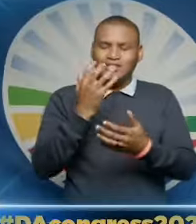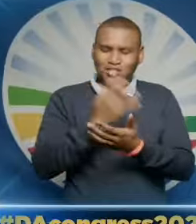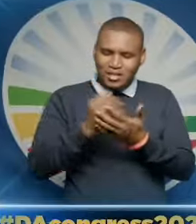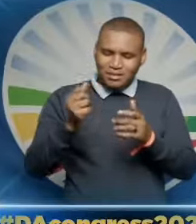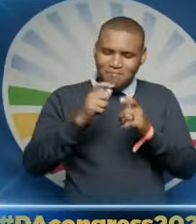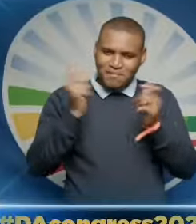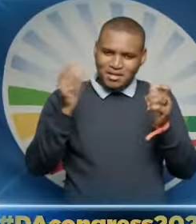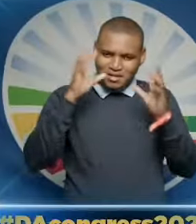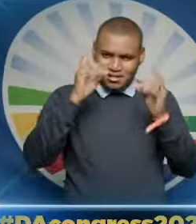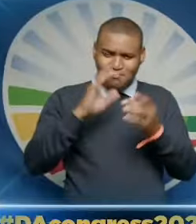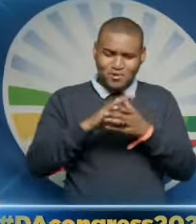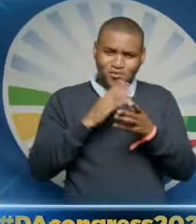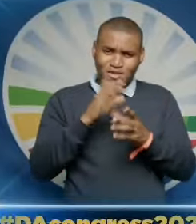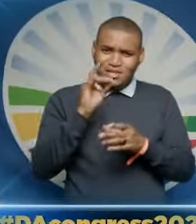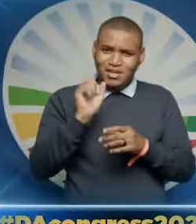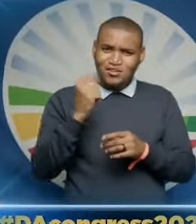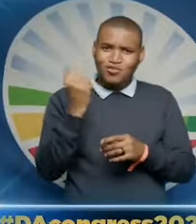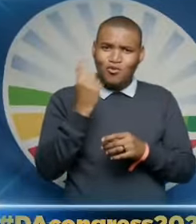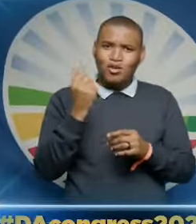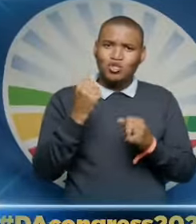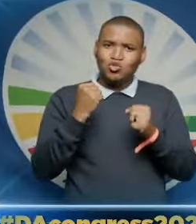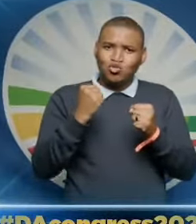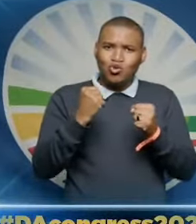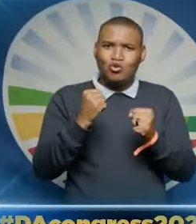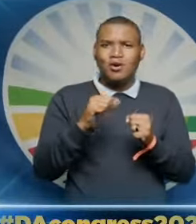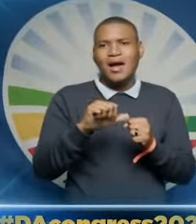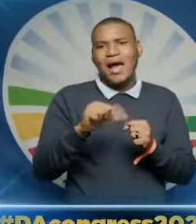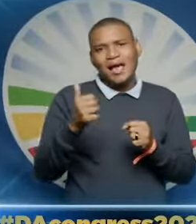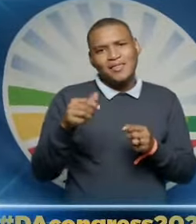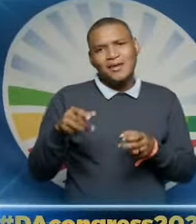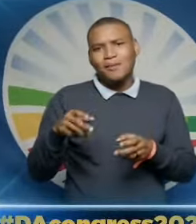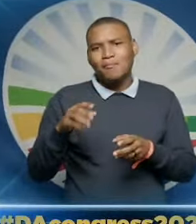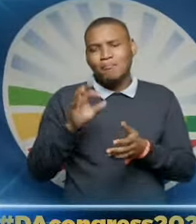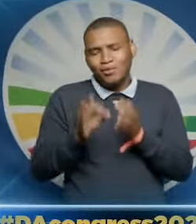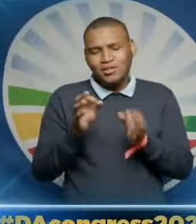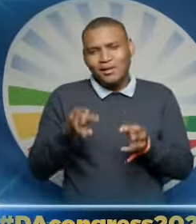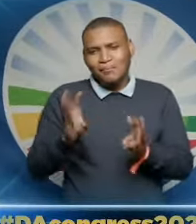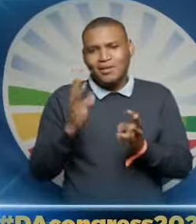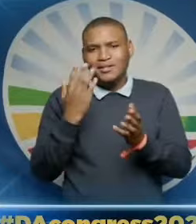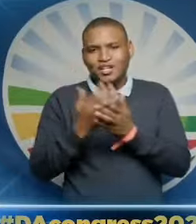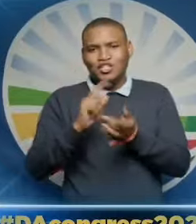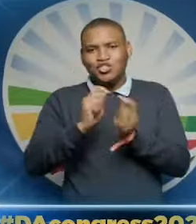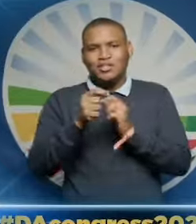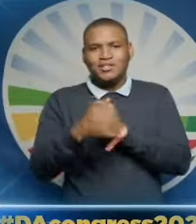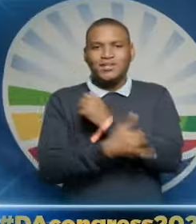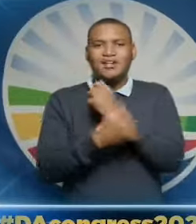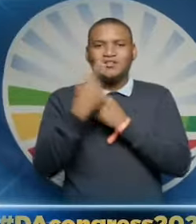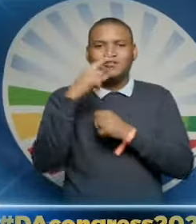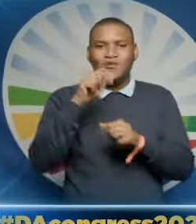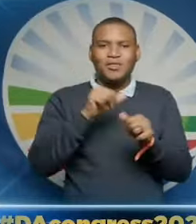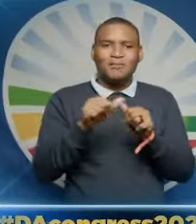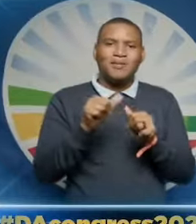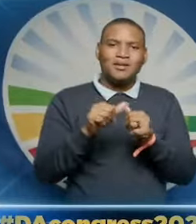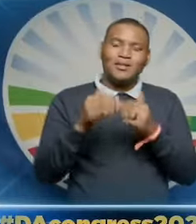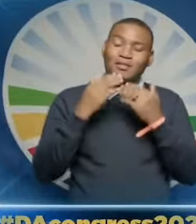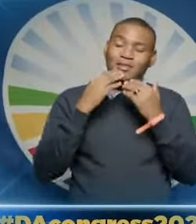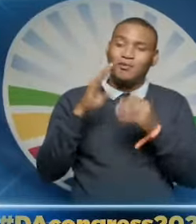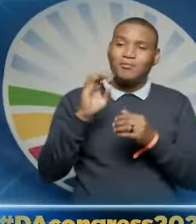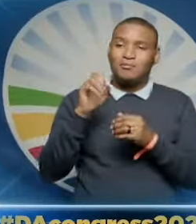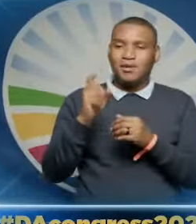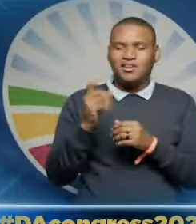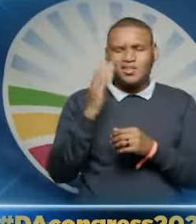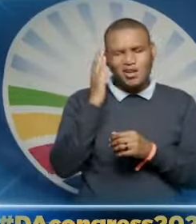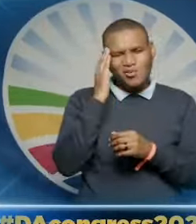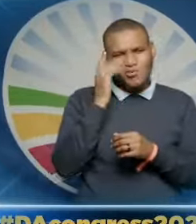so because the DA is the only strong alternative party that can change this country for the better. No, thanks, Bax. Now, I know